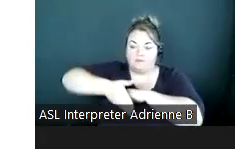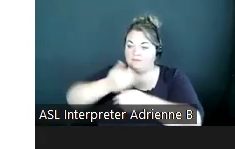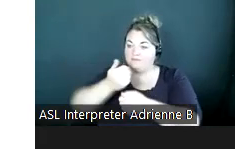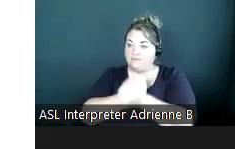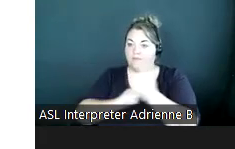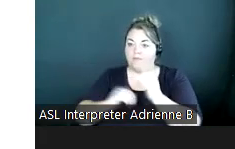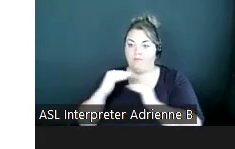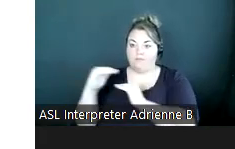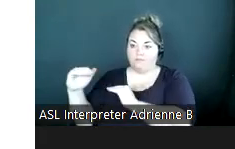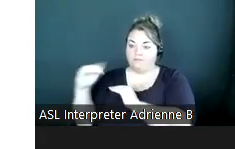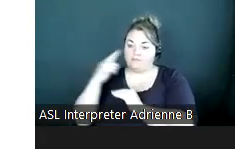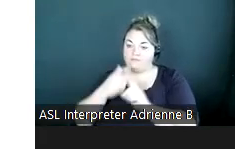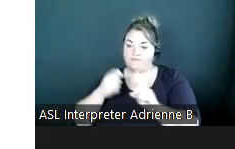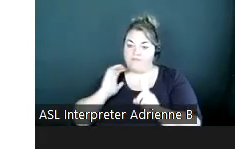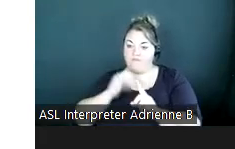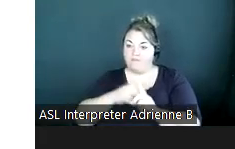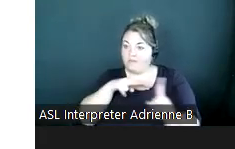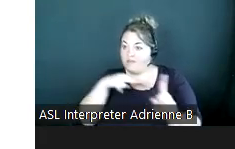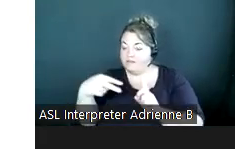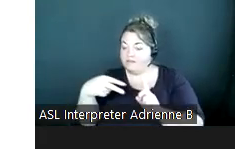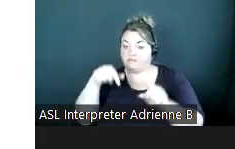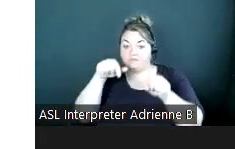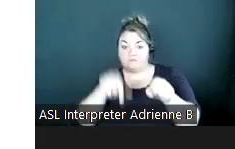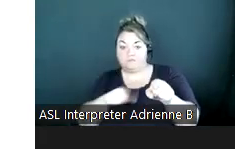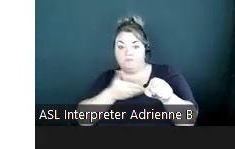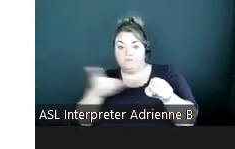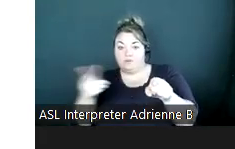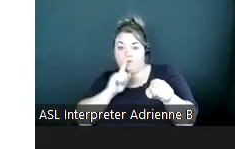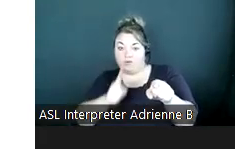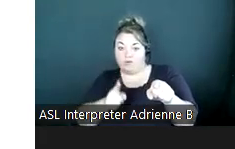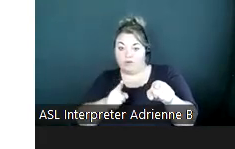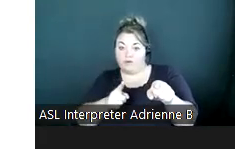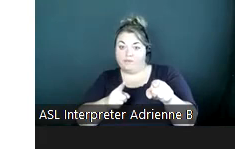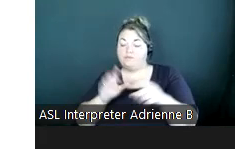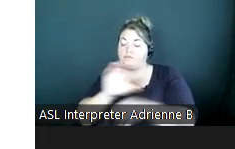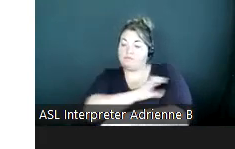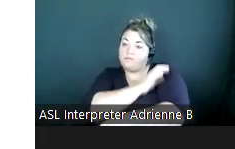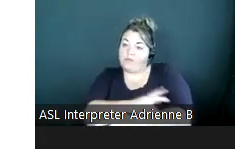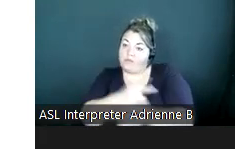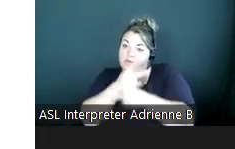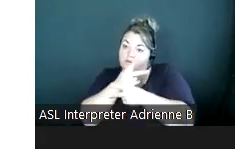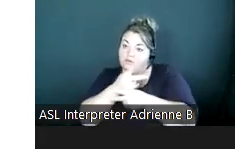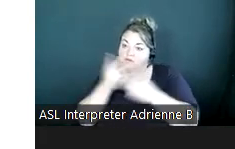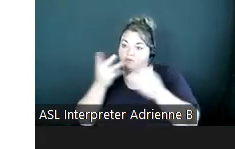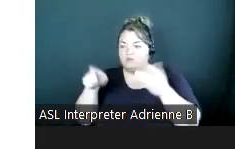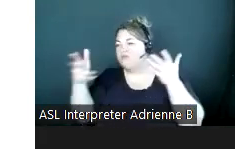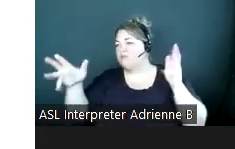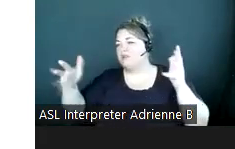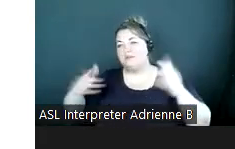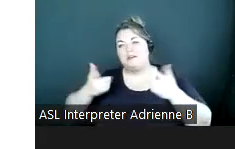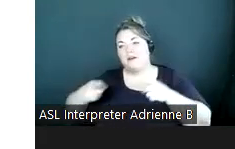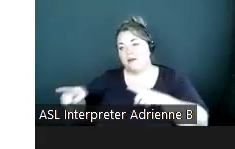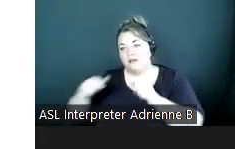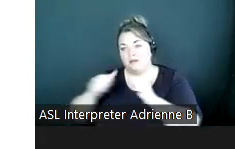clinical supervision, these things are things in clinical supervision that should already be happening at